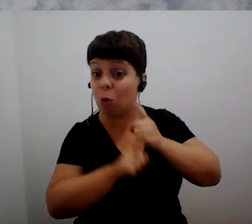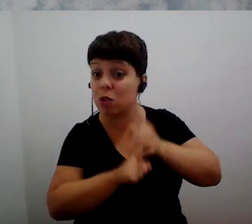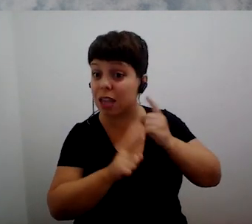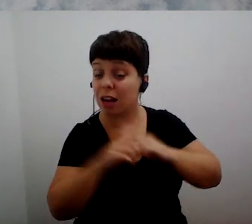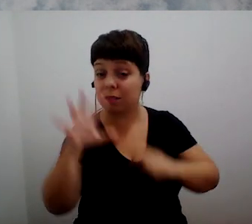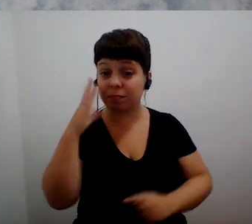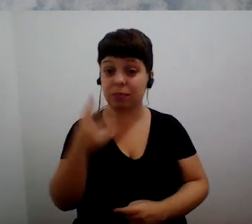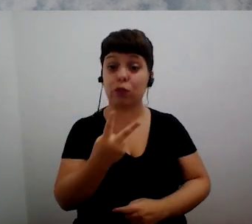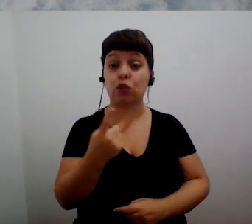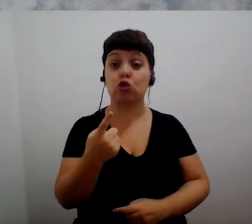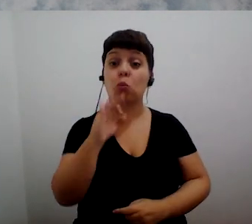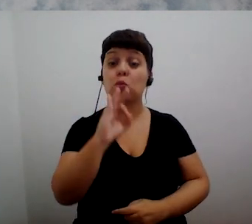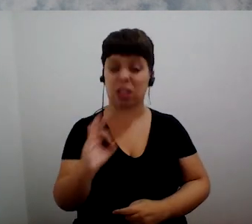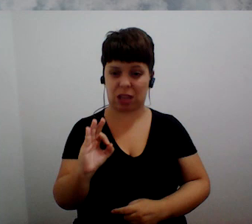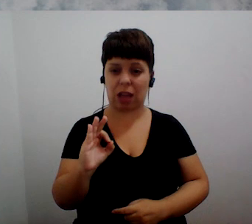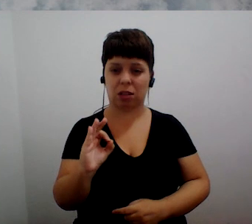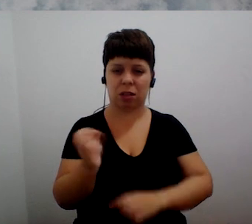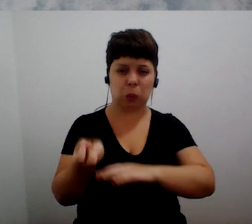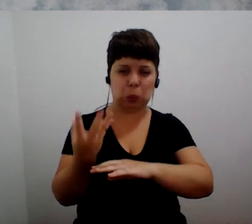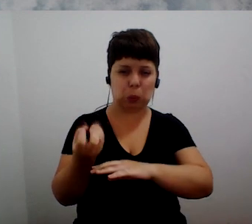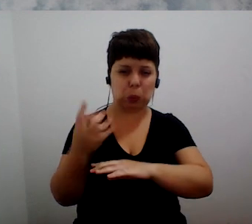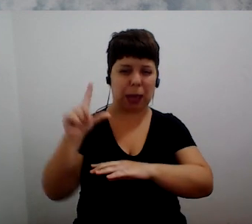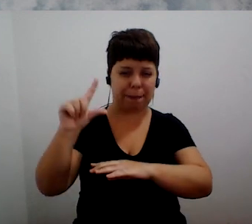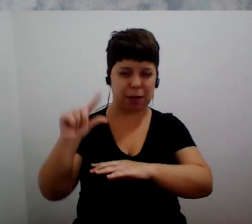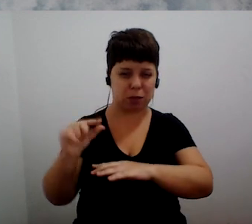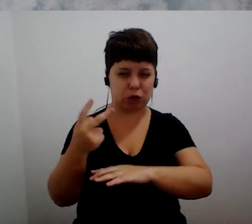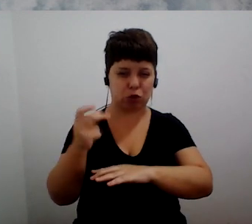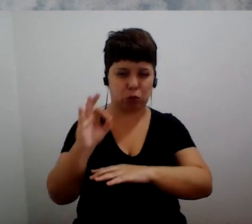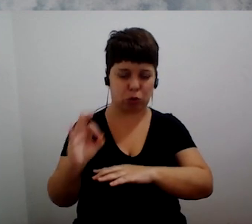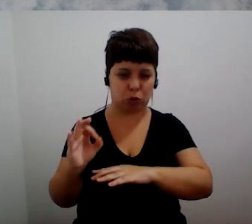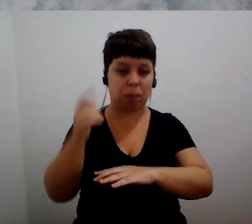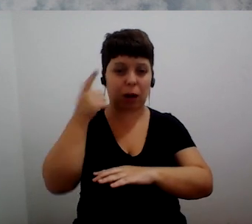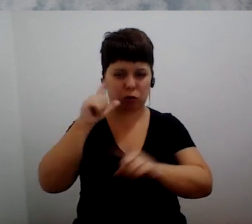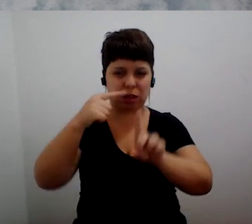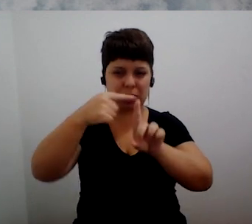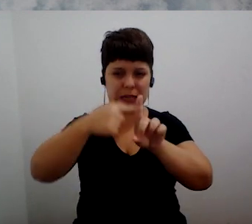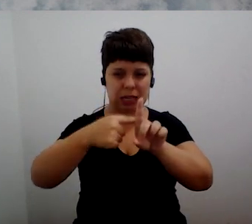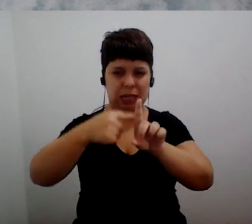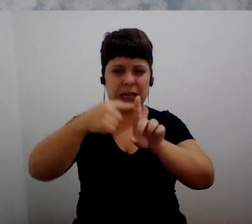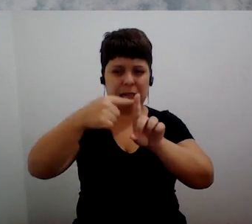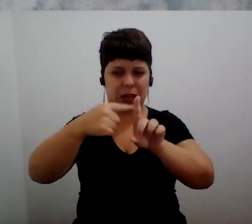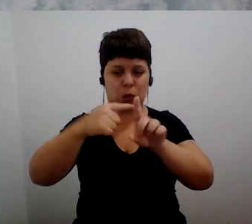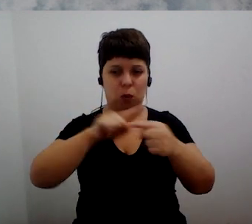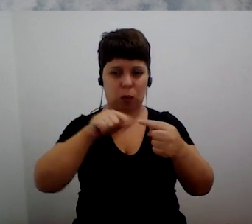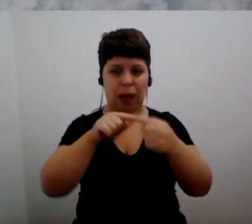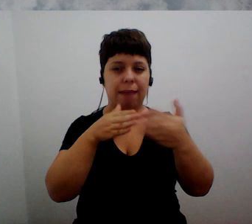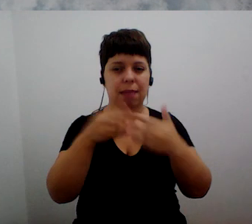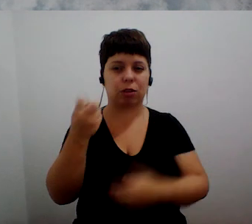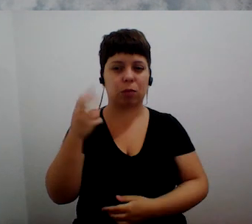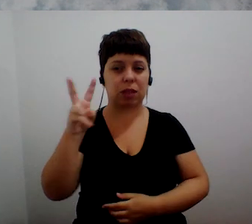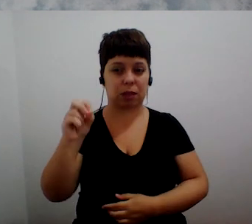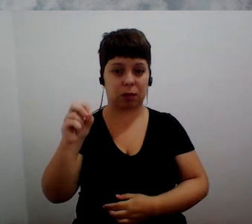to reach the 1.5 degree goal until 2050 can be found in the ocean with